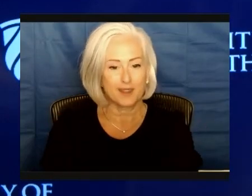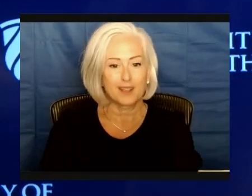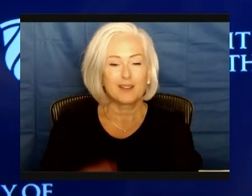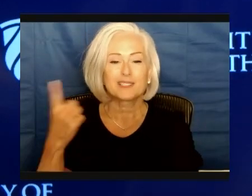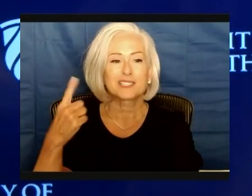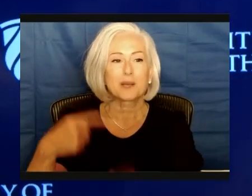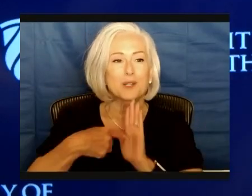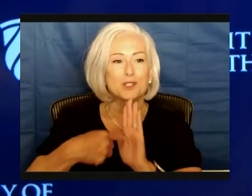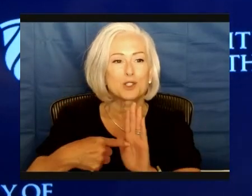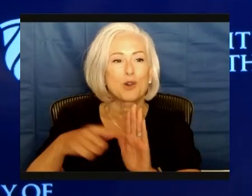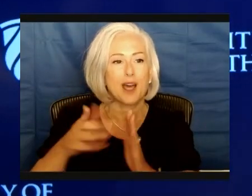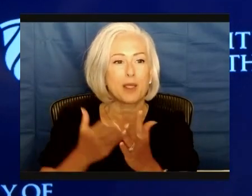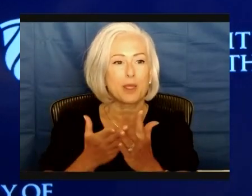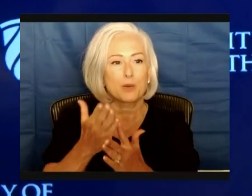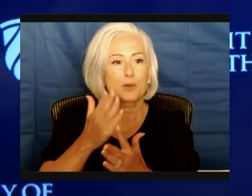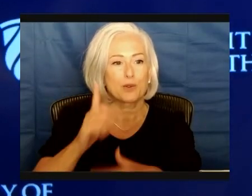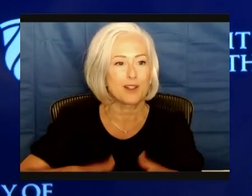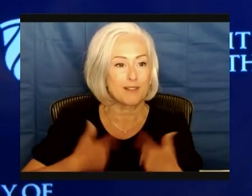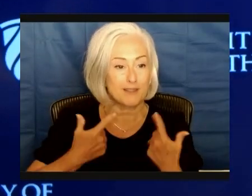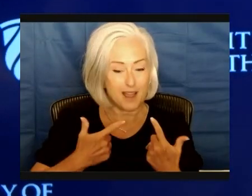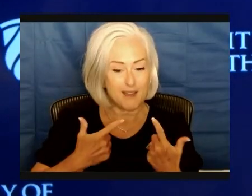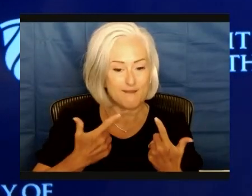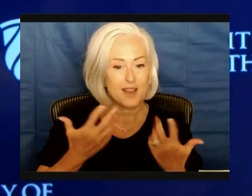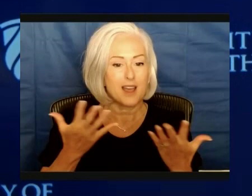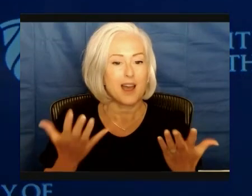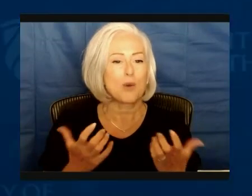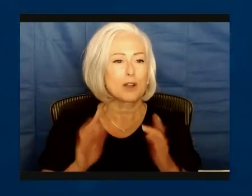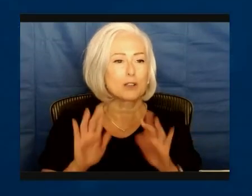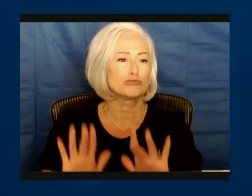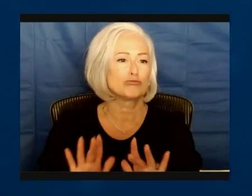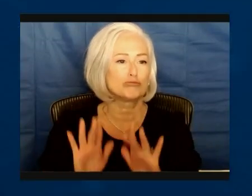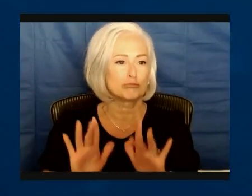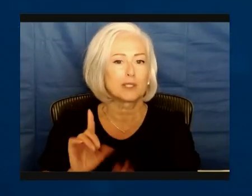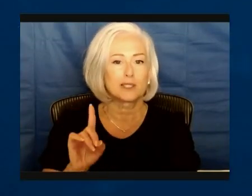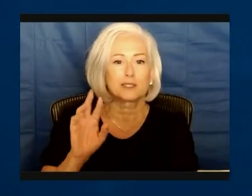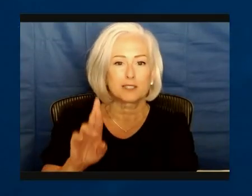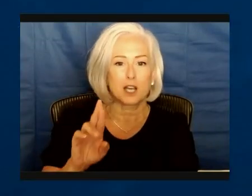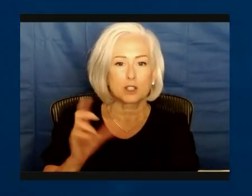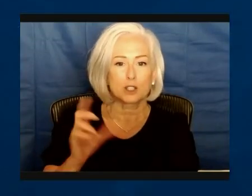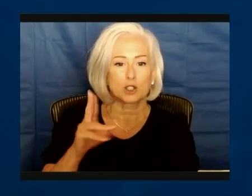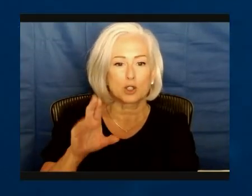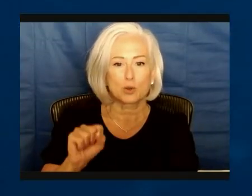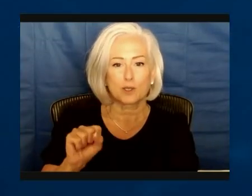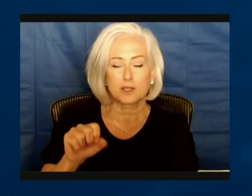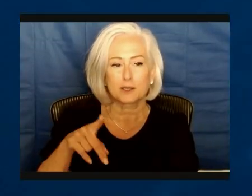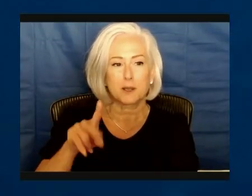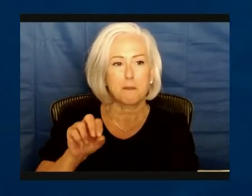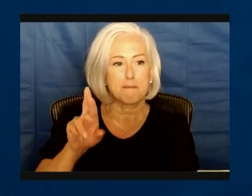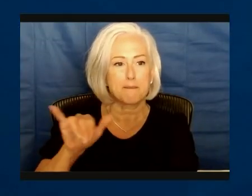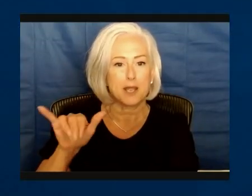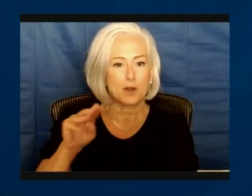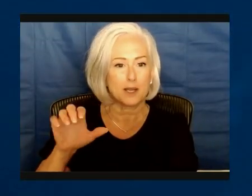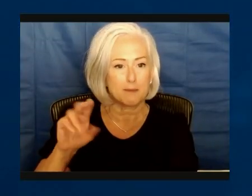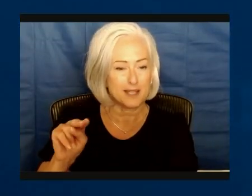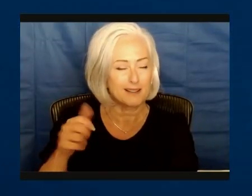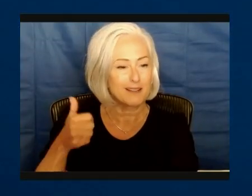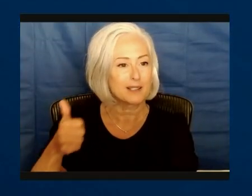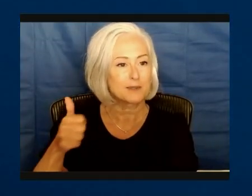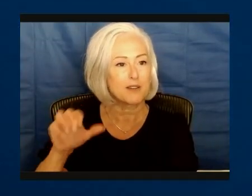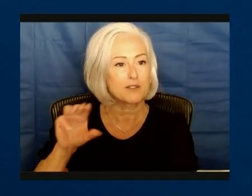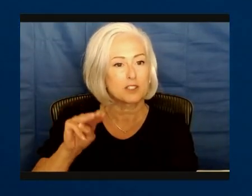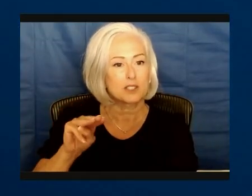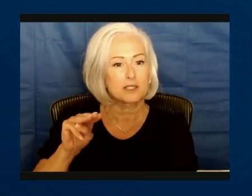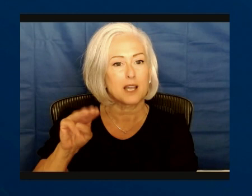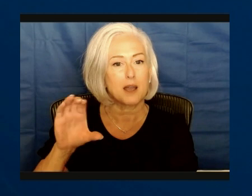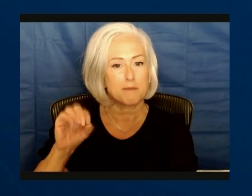want to offer special condolences today to the family of Dr. Chris Perryman. Chris was the Chief Medical Officer for St. Luke's Health System